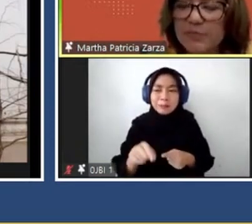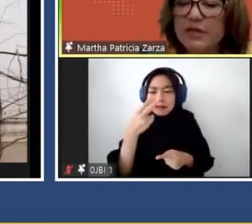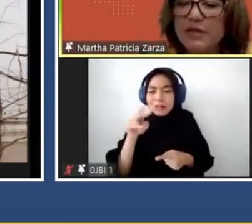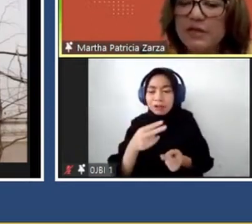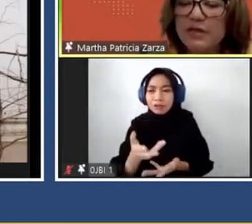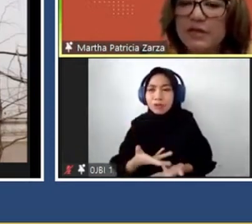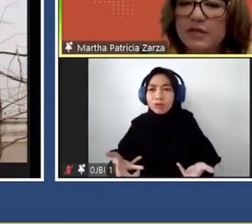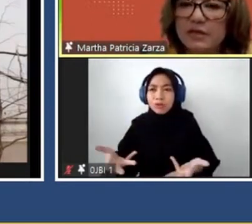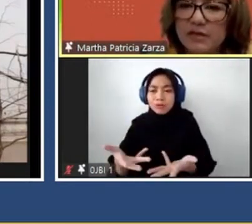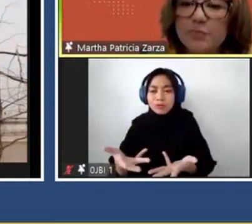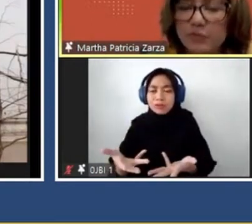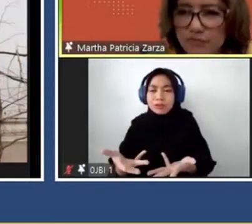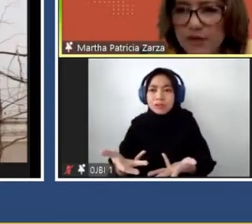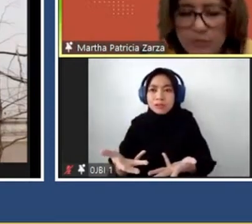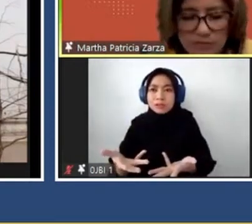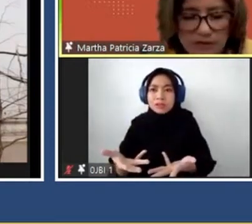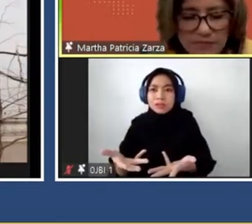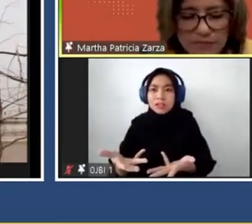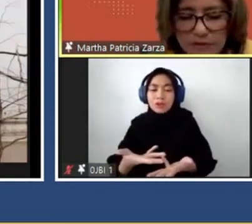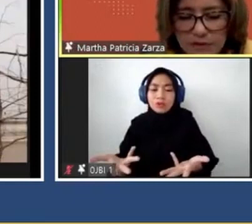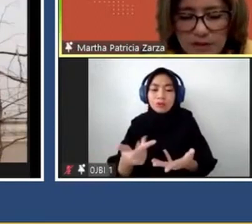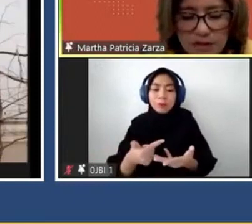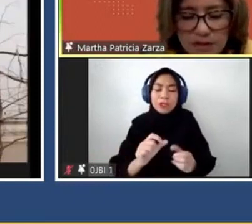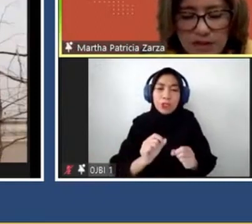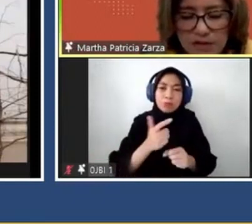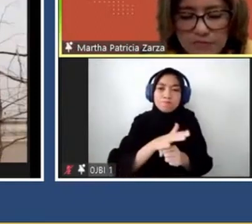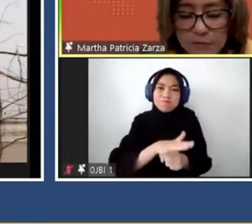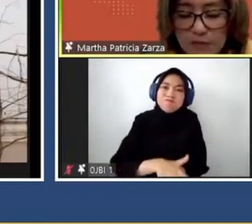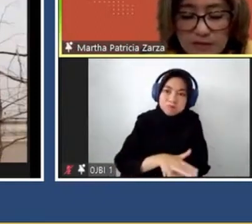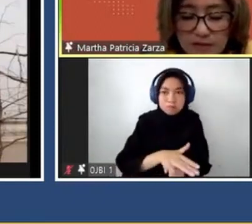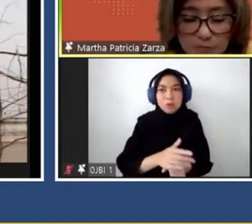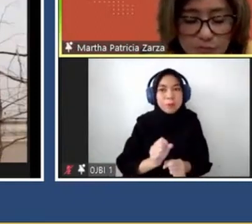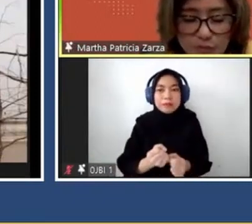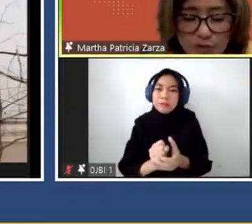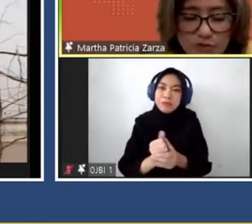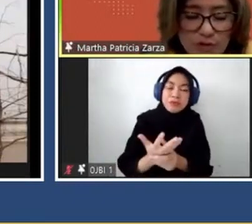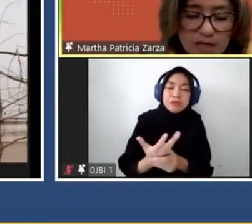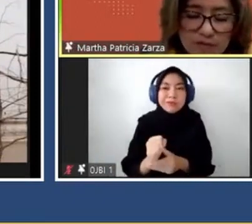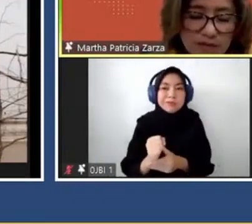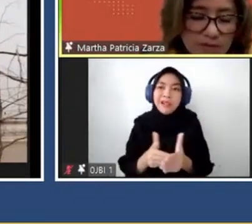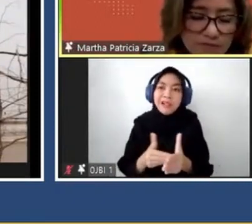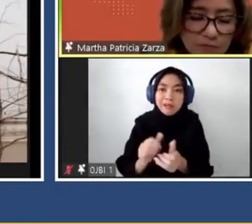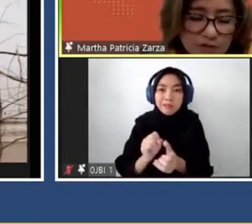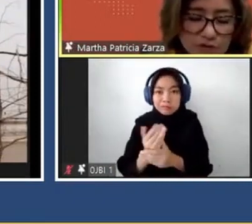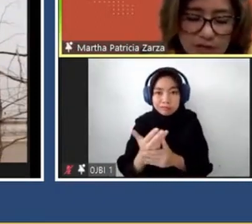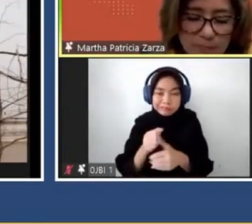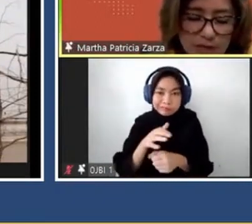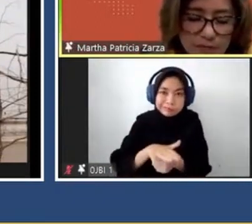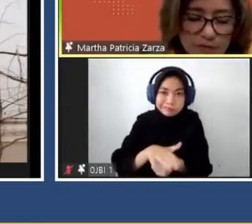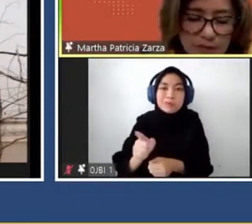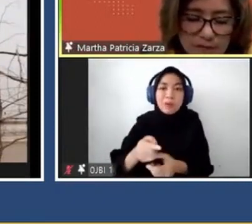let them improve their way of life. From the interviews, we also got relevant